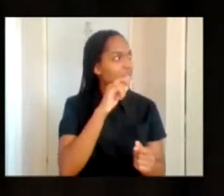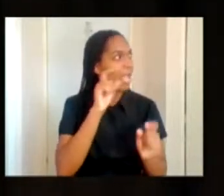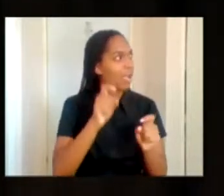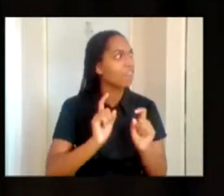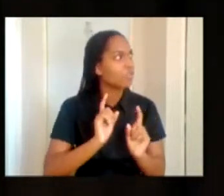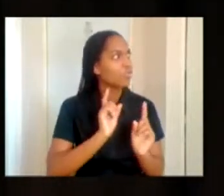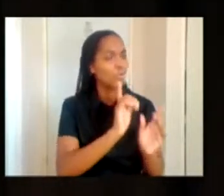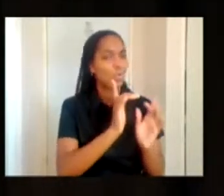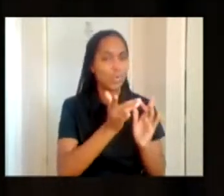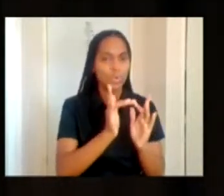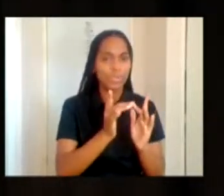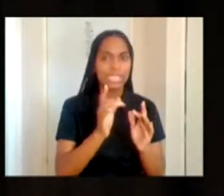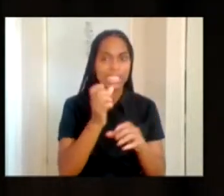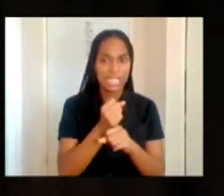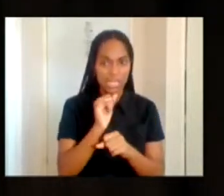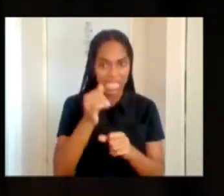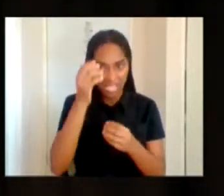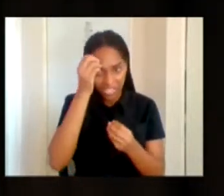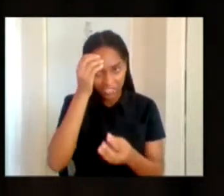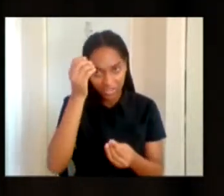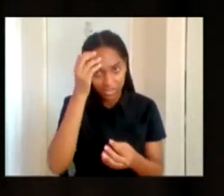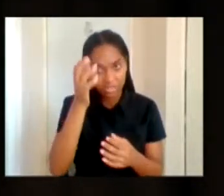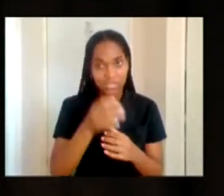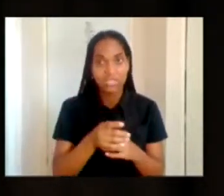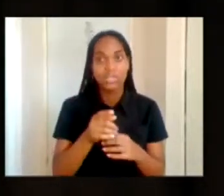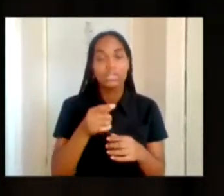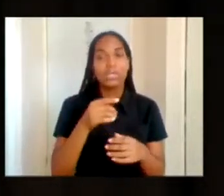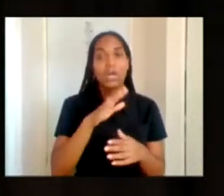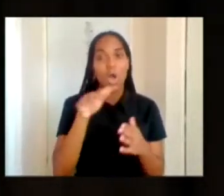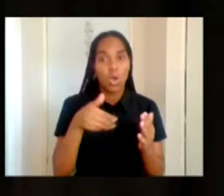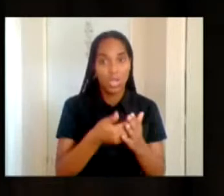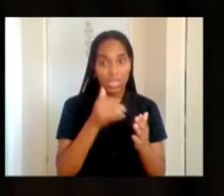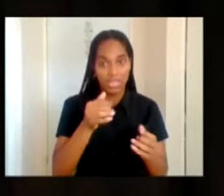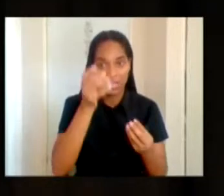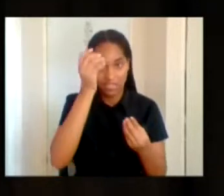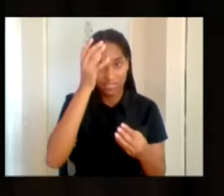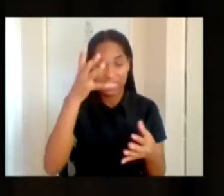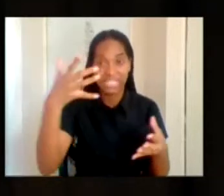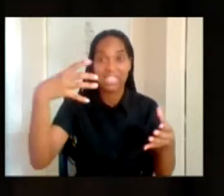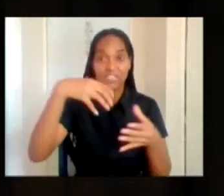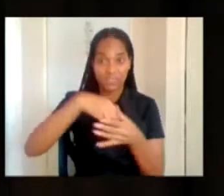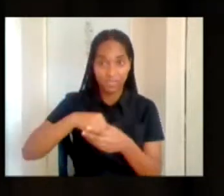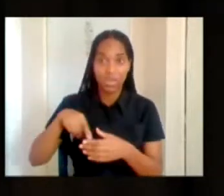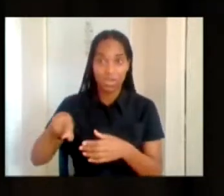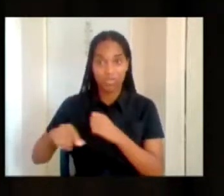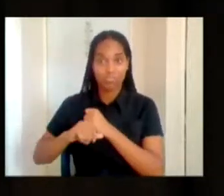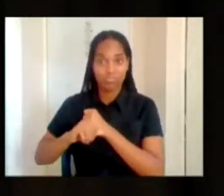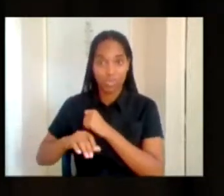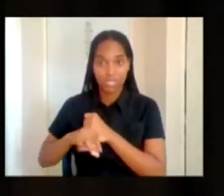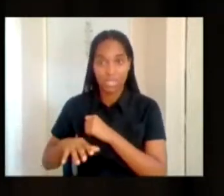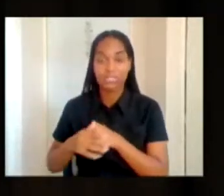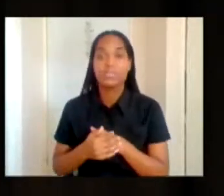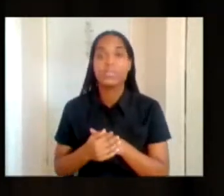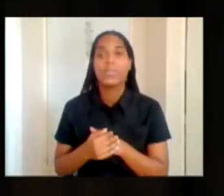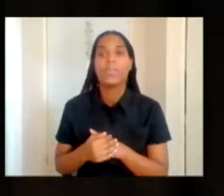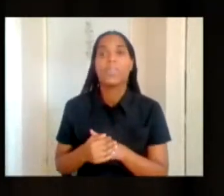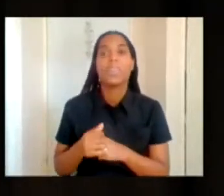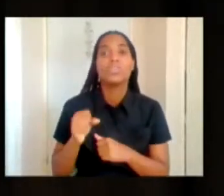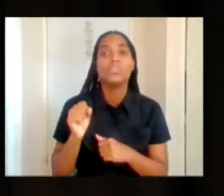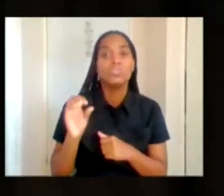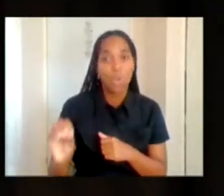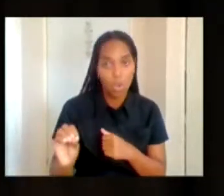get the information. It's part of the signaling and announcement, and all of that information is carried in the broadcast. And so really